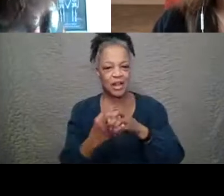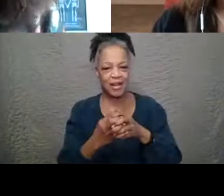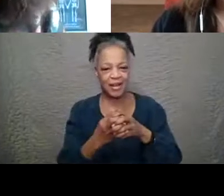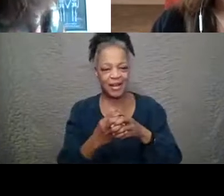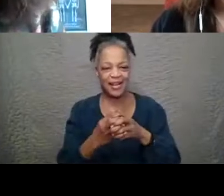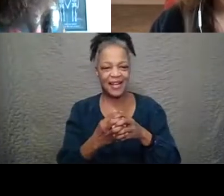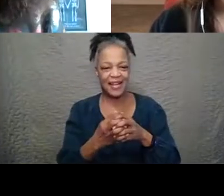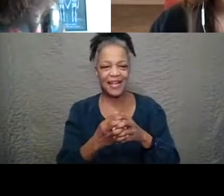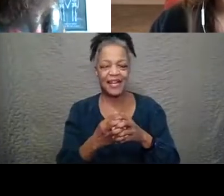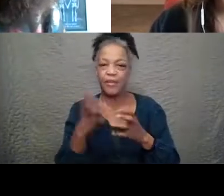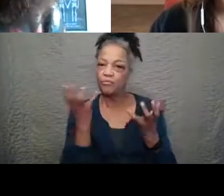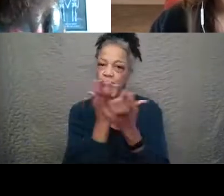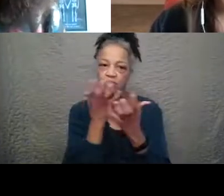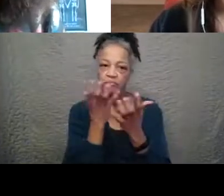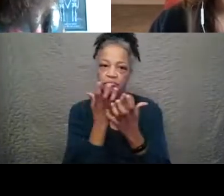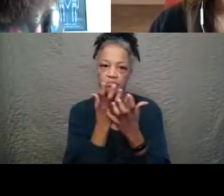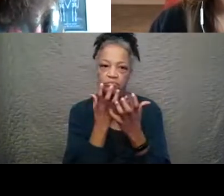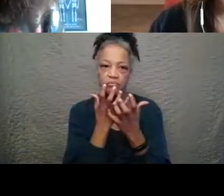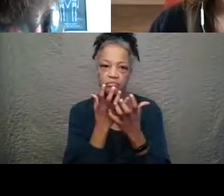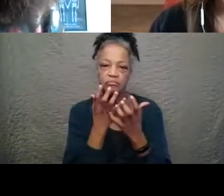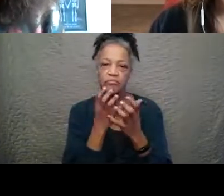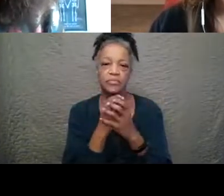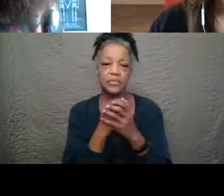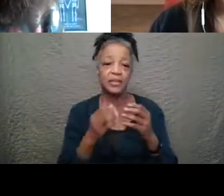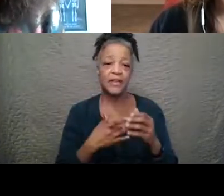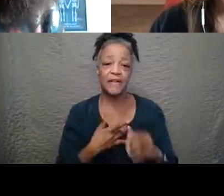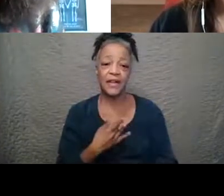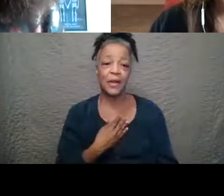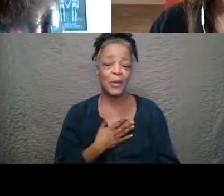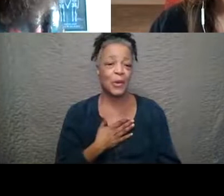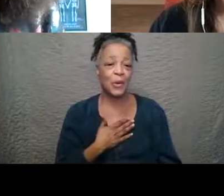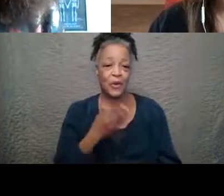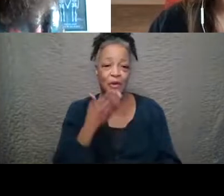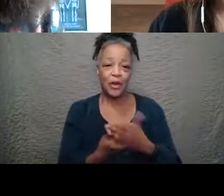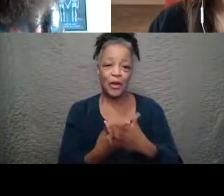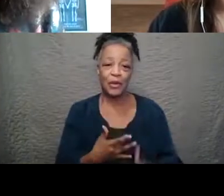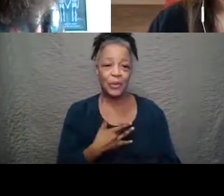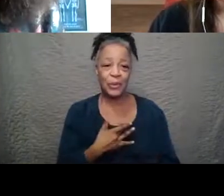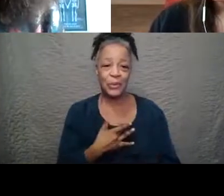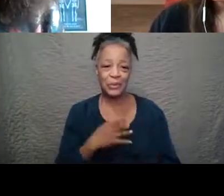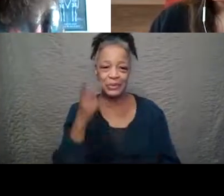And it was really heartening to see that happening.